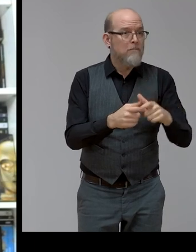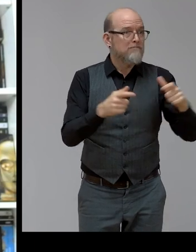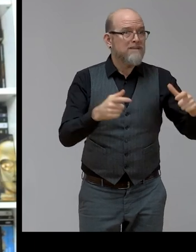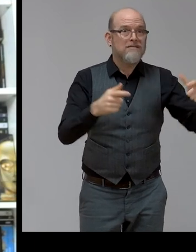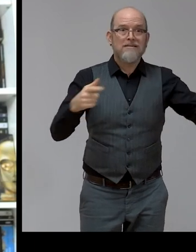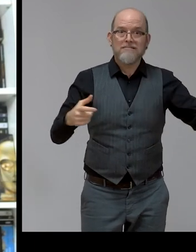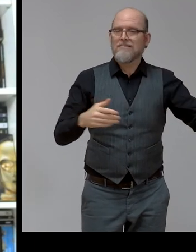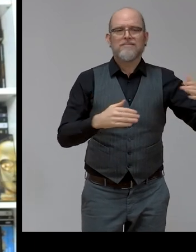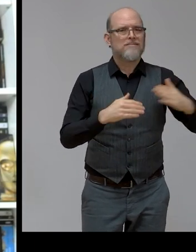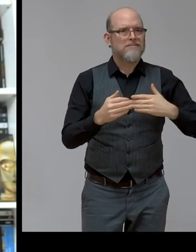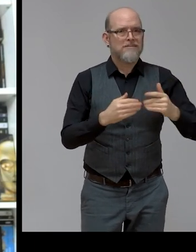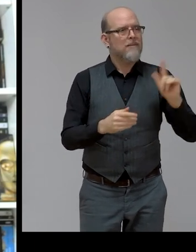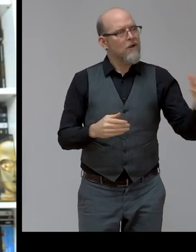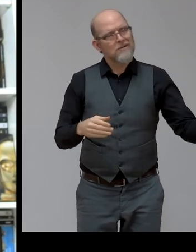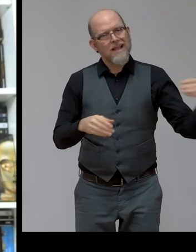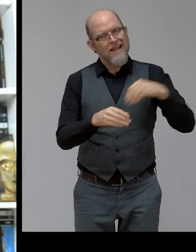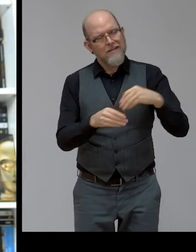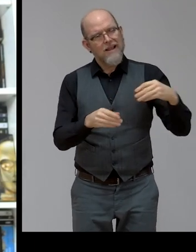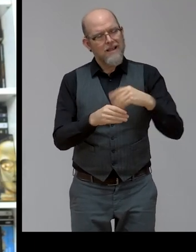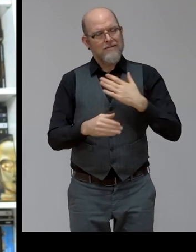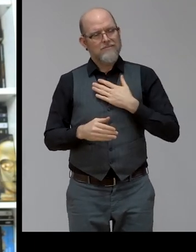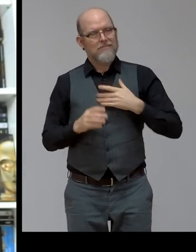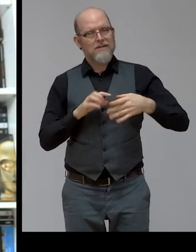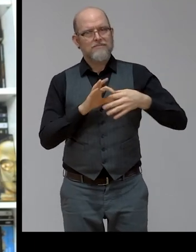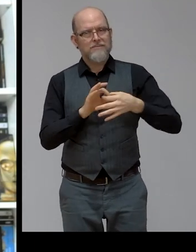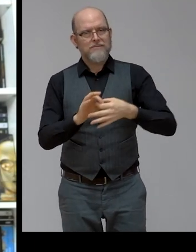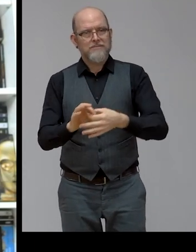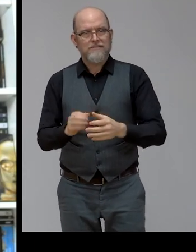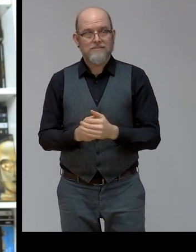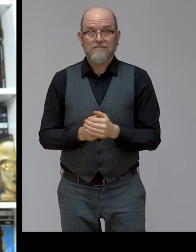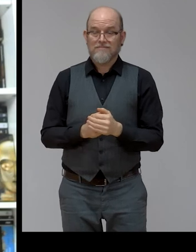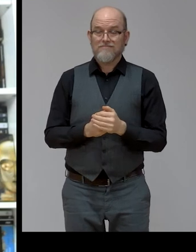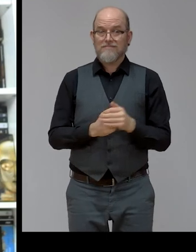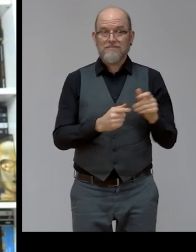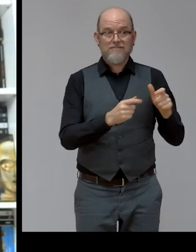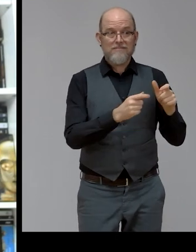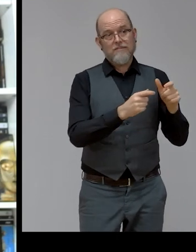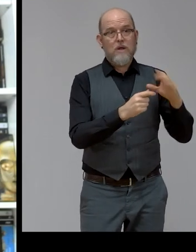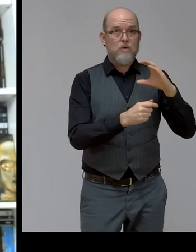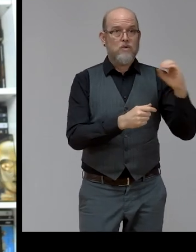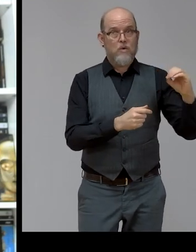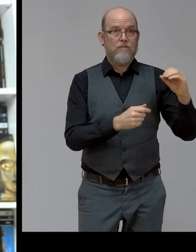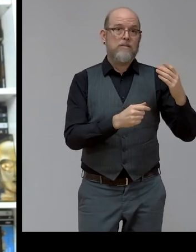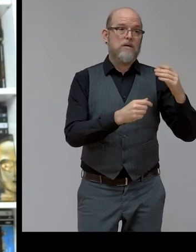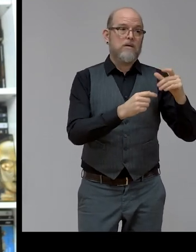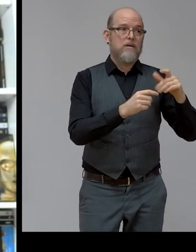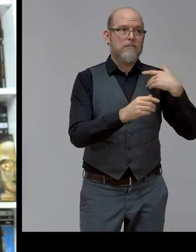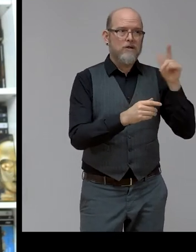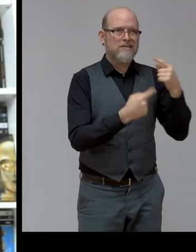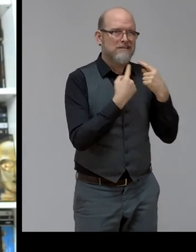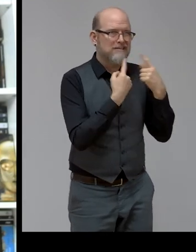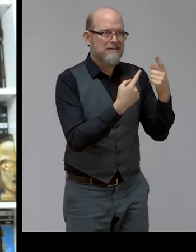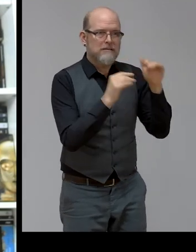very successful in talking to the companies and they are bringing them in the model. And they